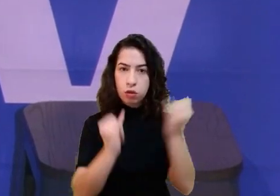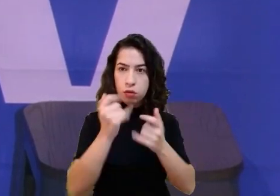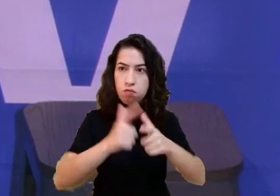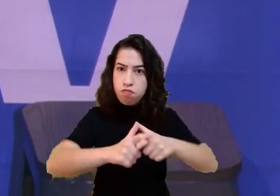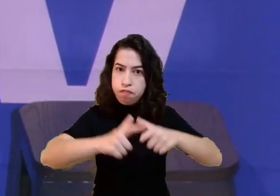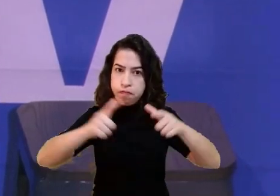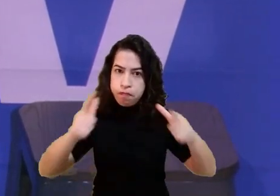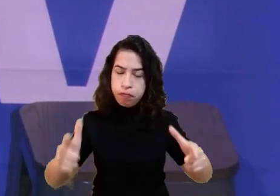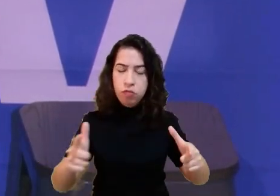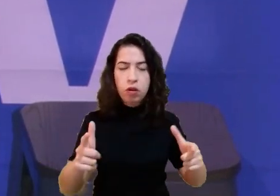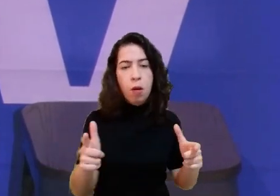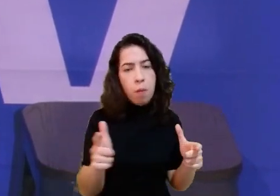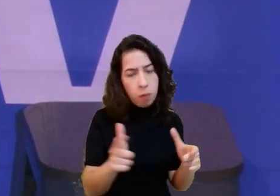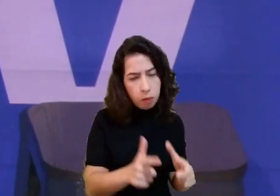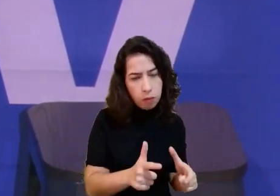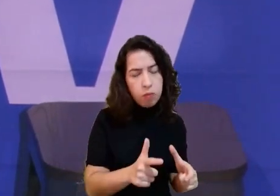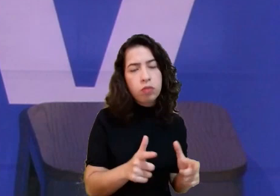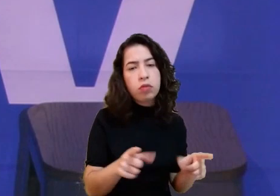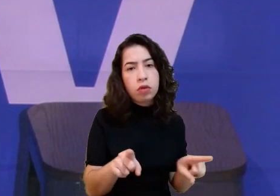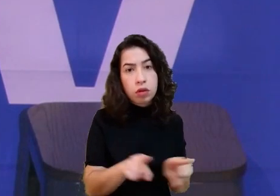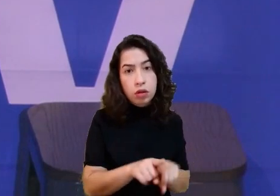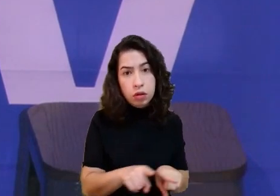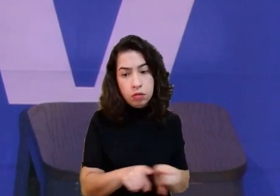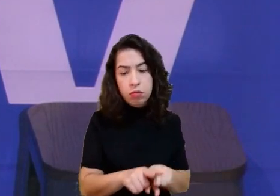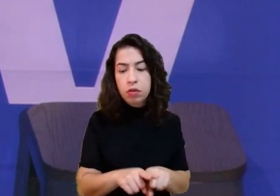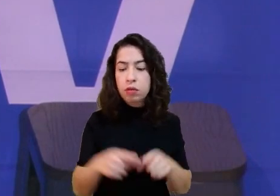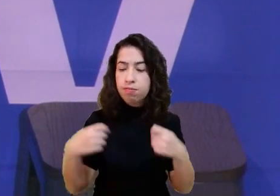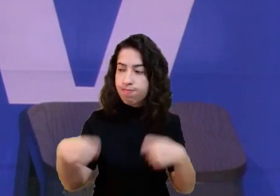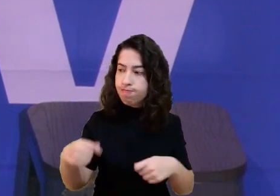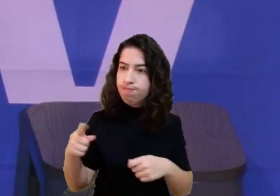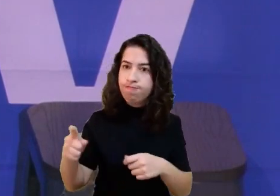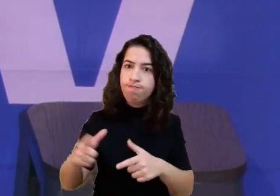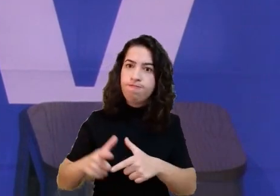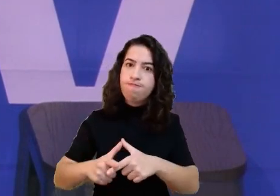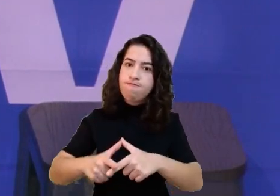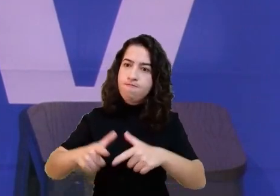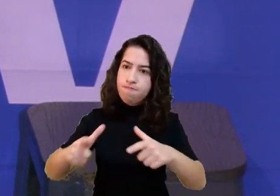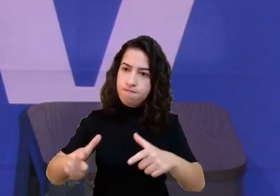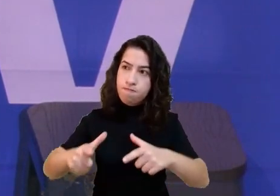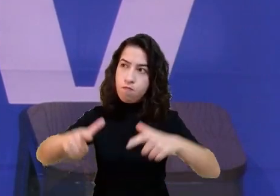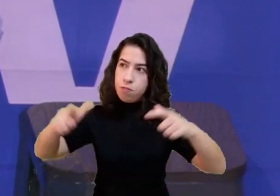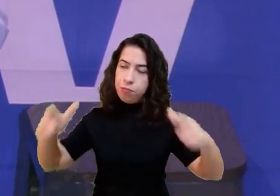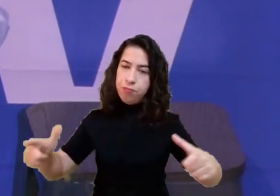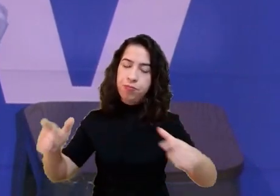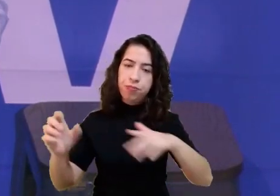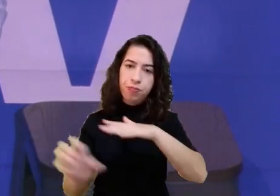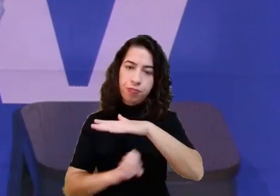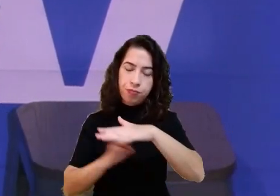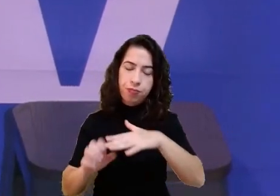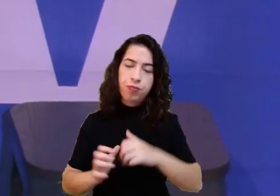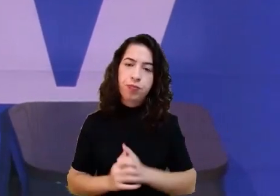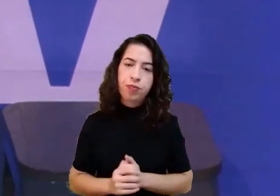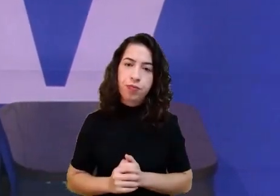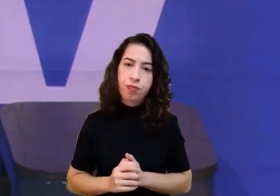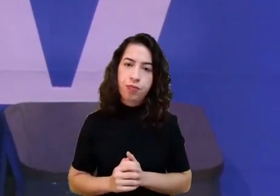small industries, ed techs and startups, and mid-sized and small companies as well, because they are there in